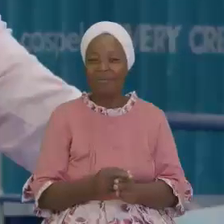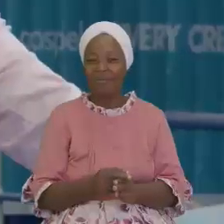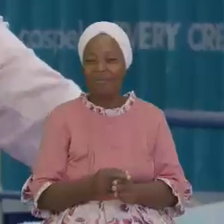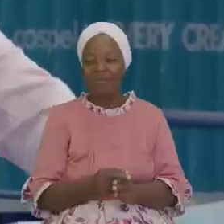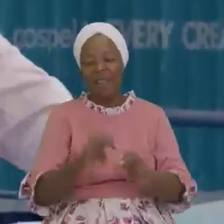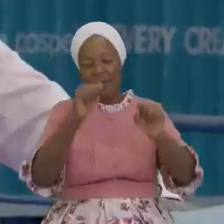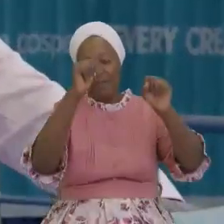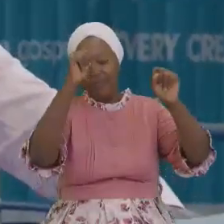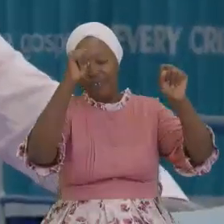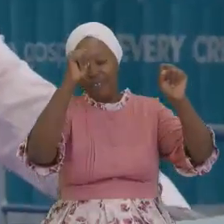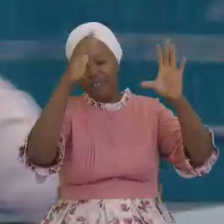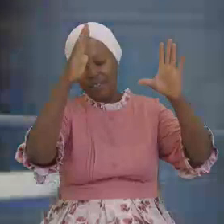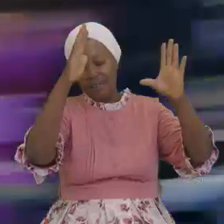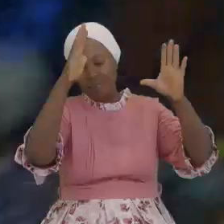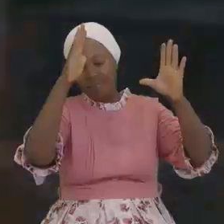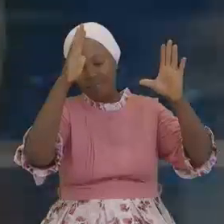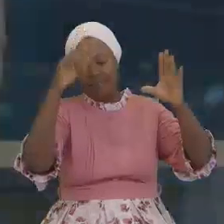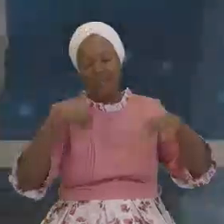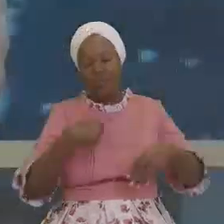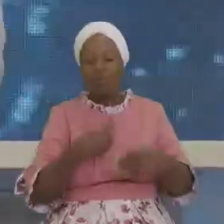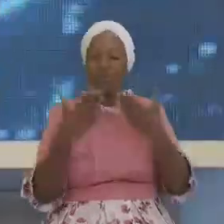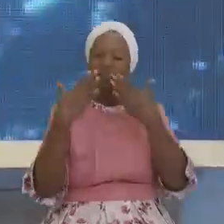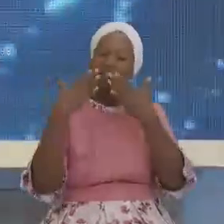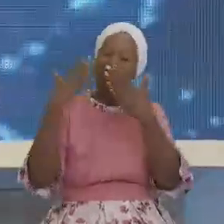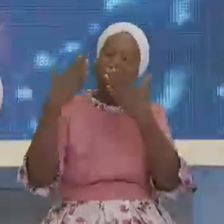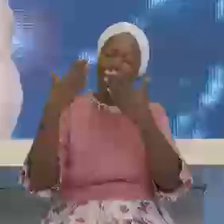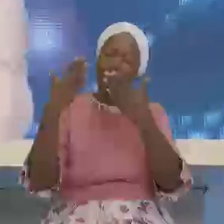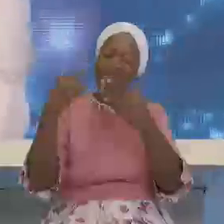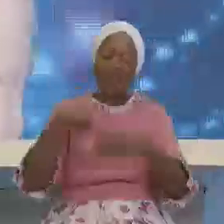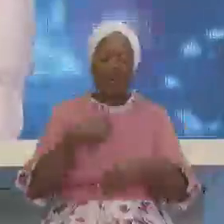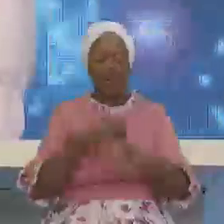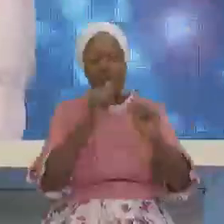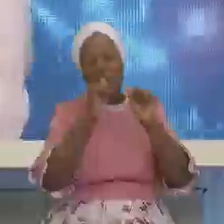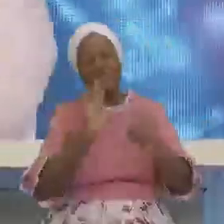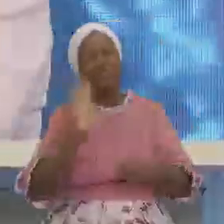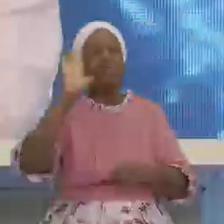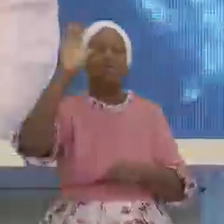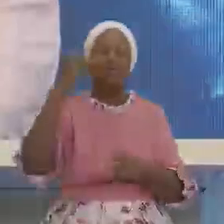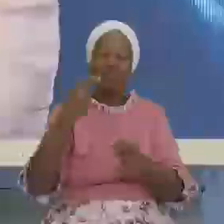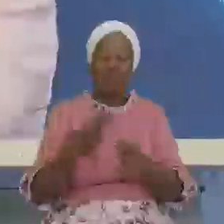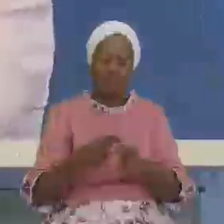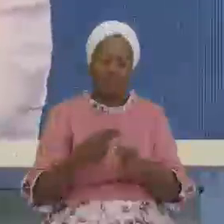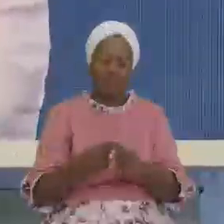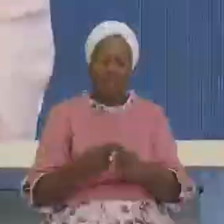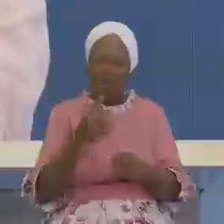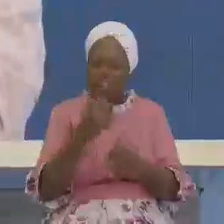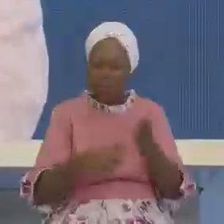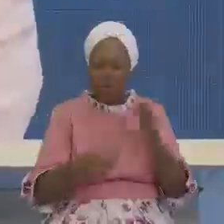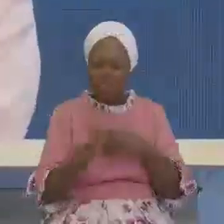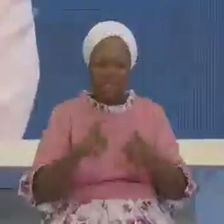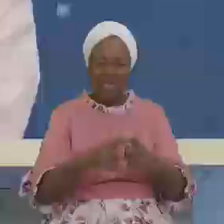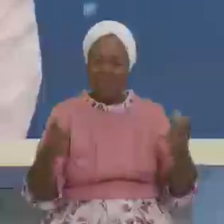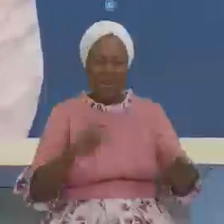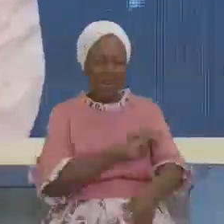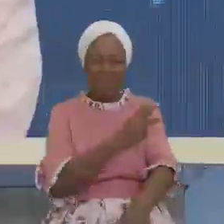Father, we thank you. We bless your name. What a great, mighty God